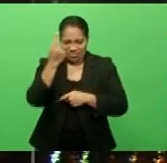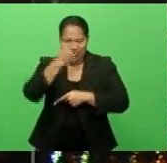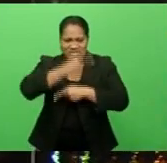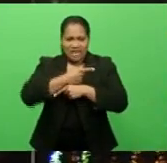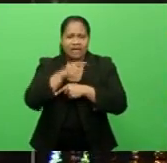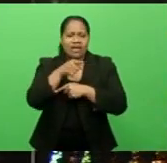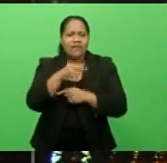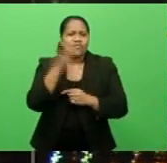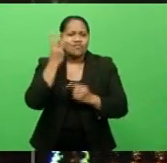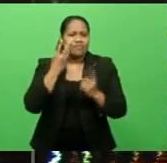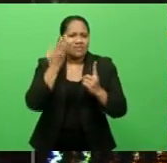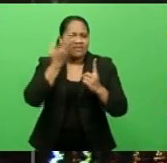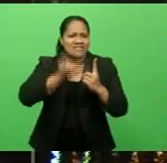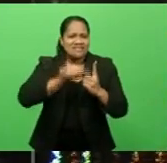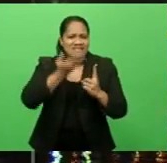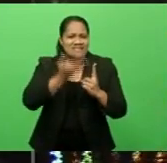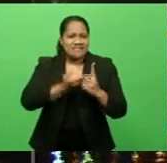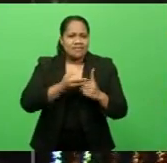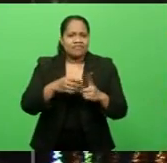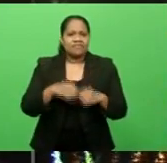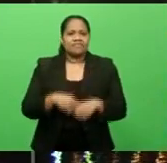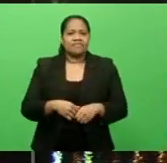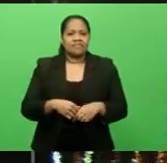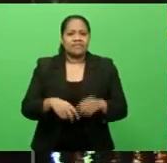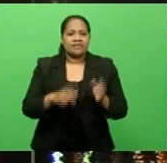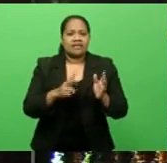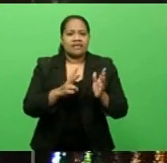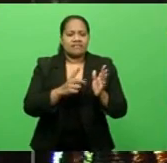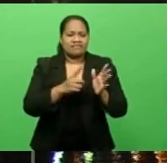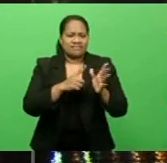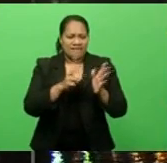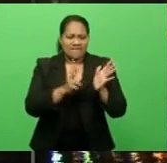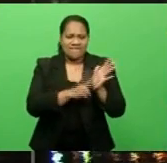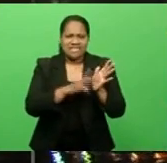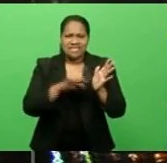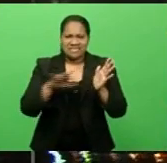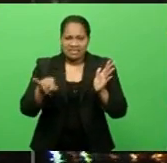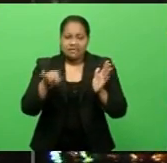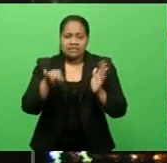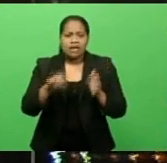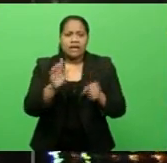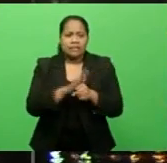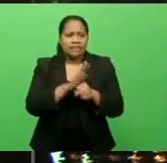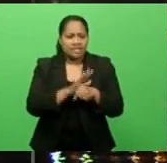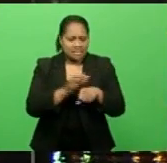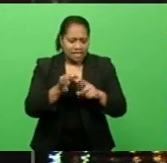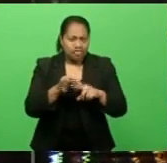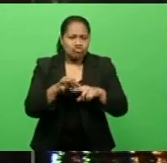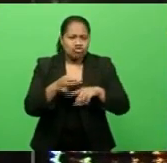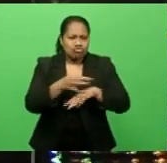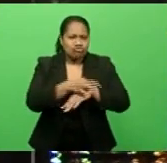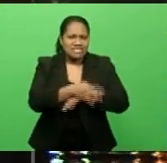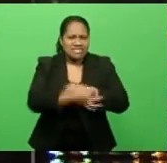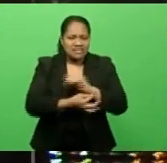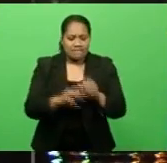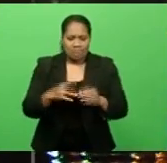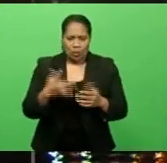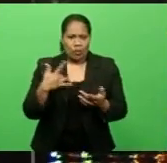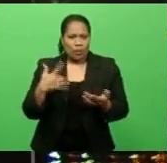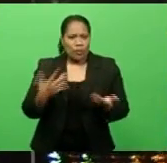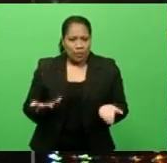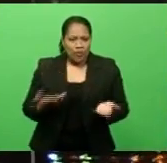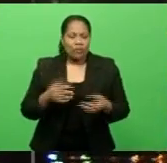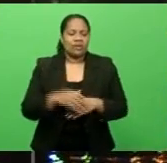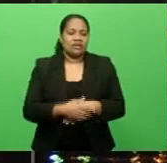Vivono Creations, Vasiti Andi Vonokula, who makes and sells jewelry for a living. Andi Vonokula says if you can